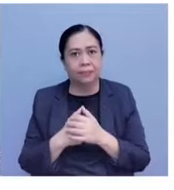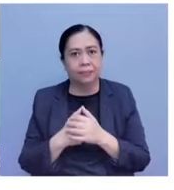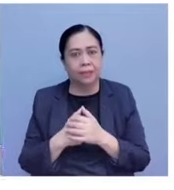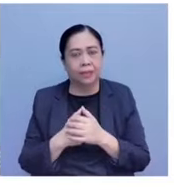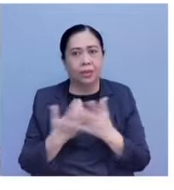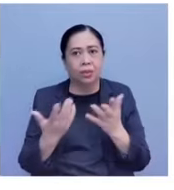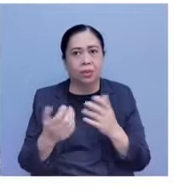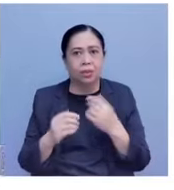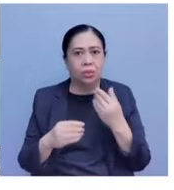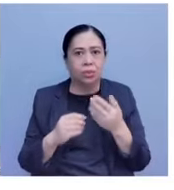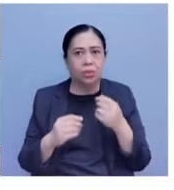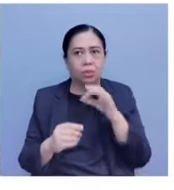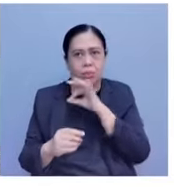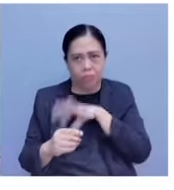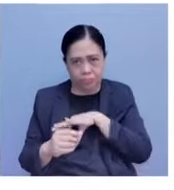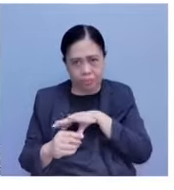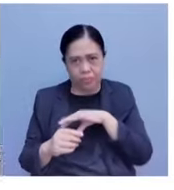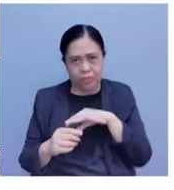gain. Mm. And